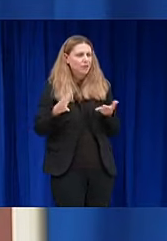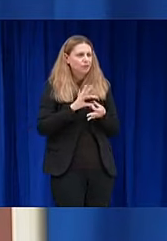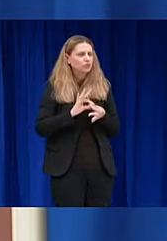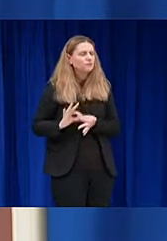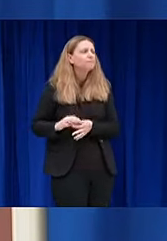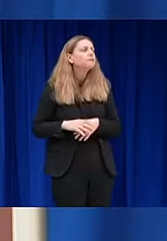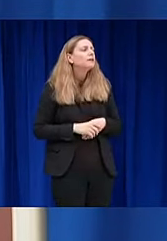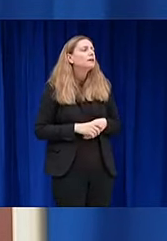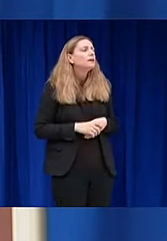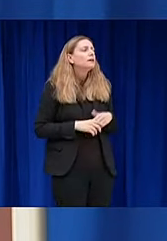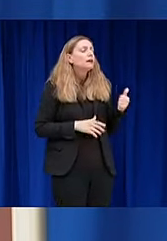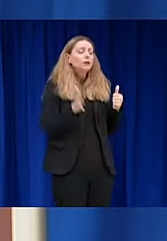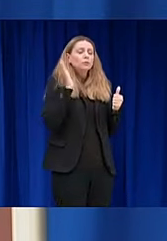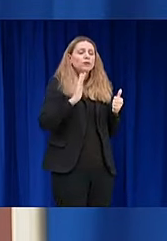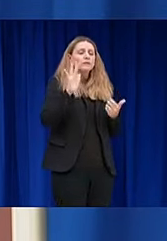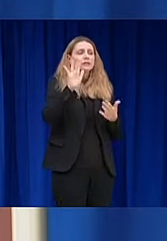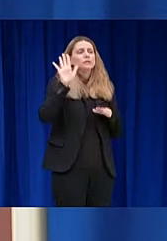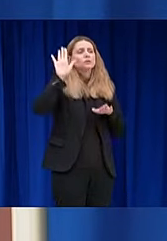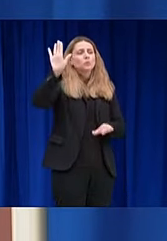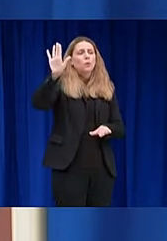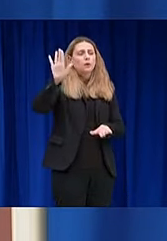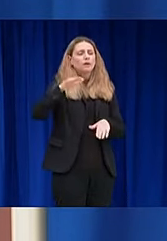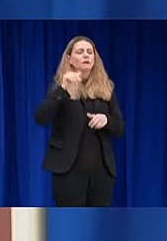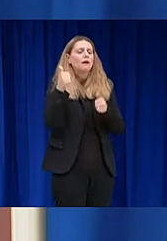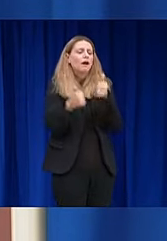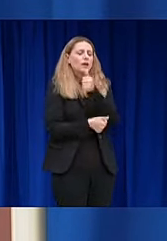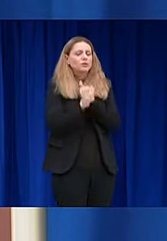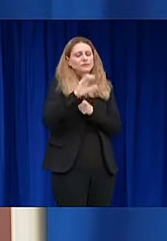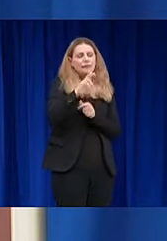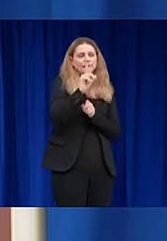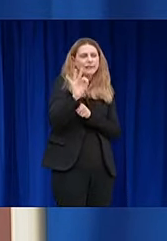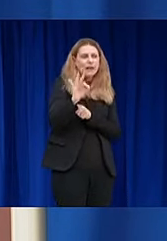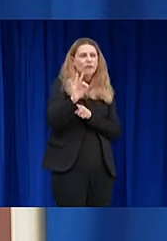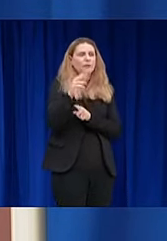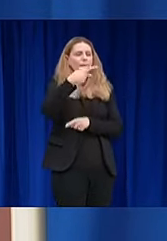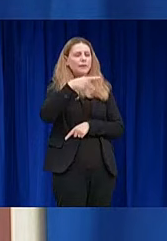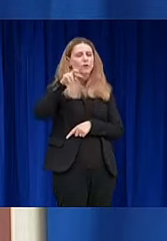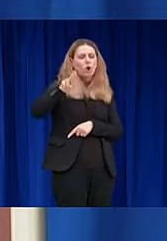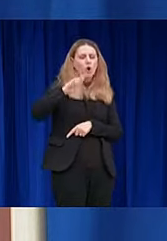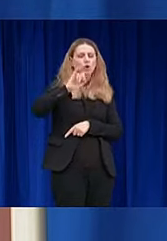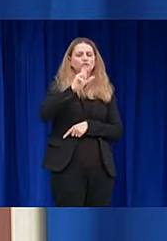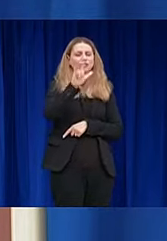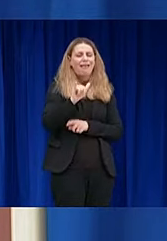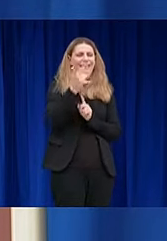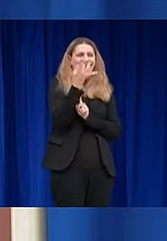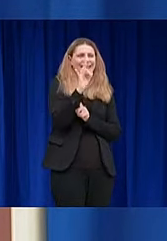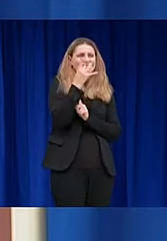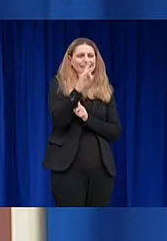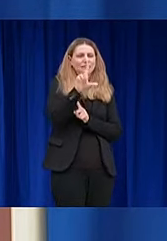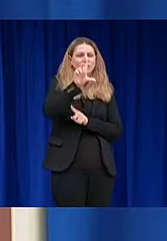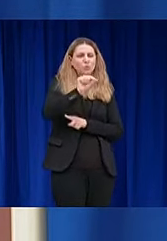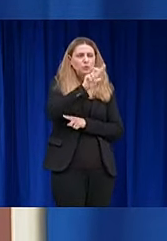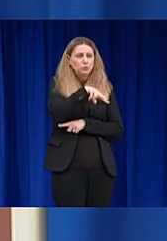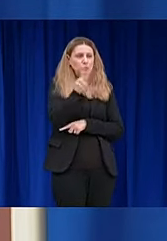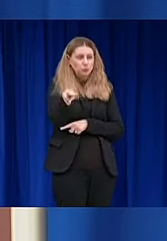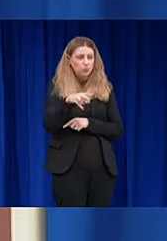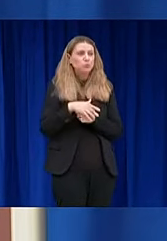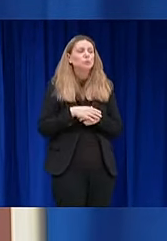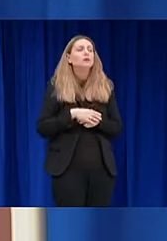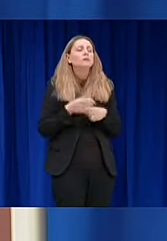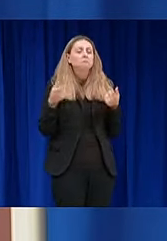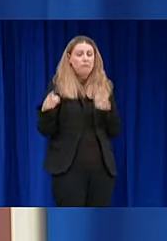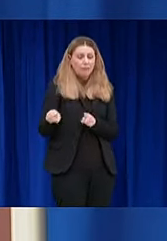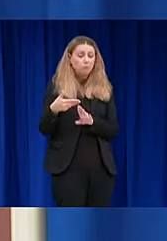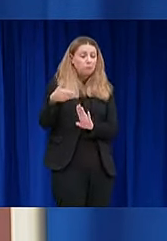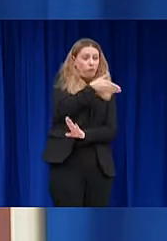in as the Deputy Undersecretary of Defense for Personnel and Readiness on July 18, 2022. Prior to